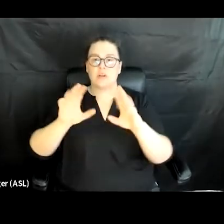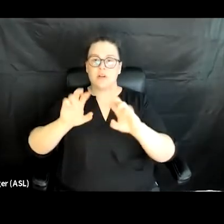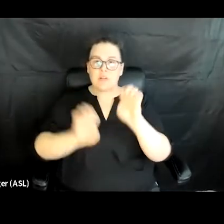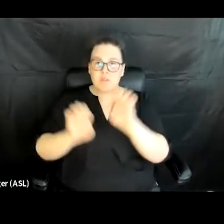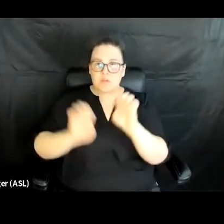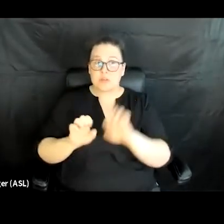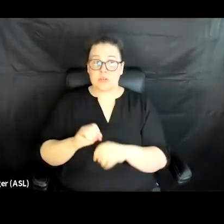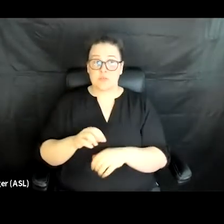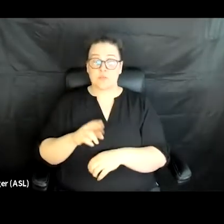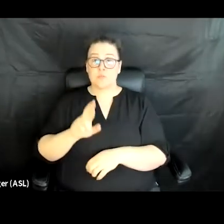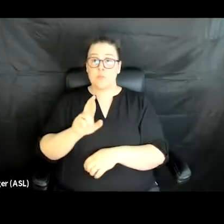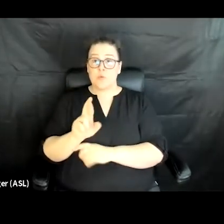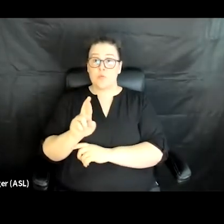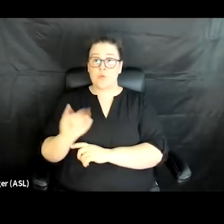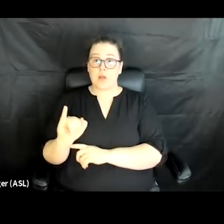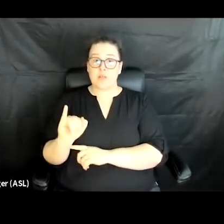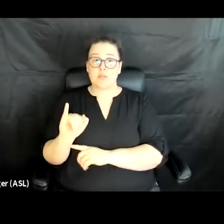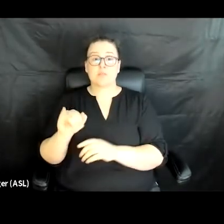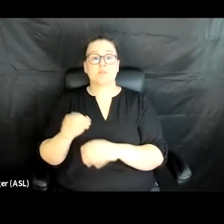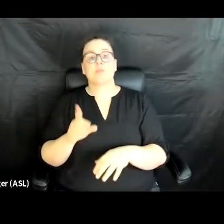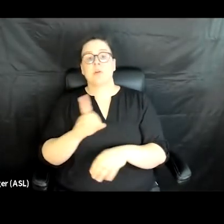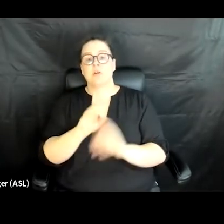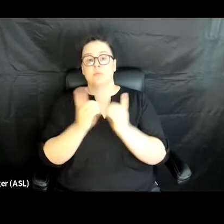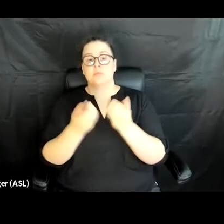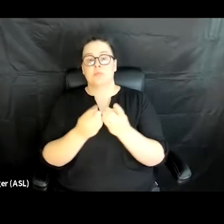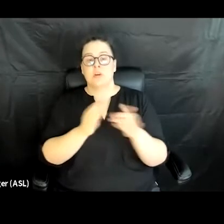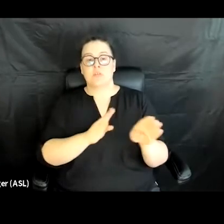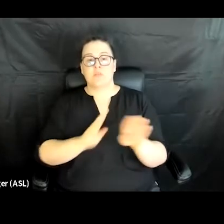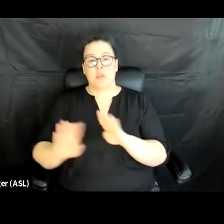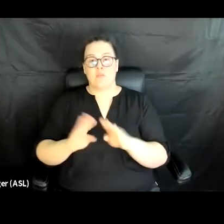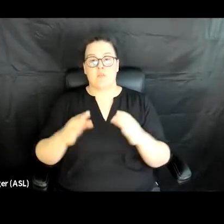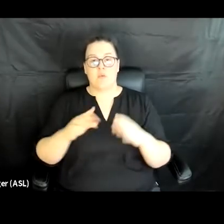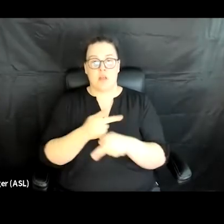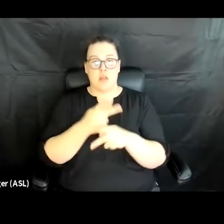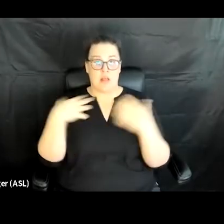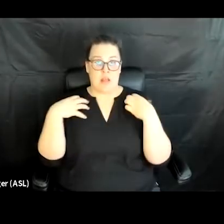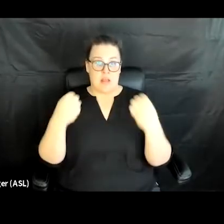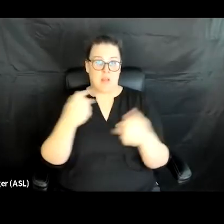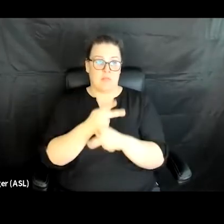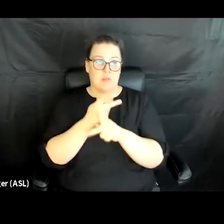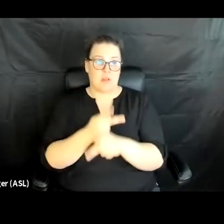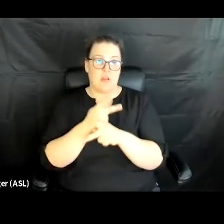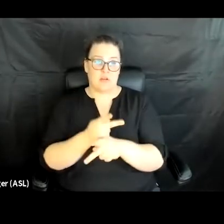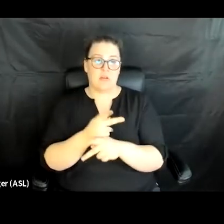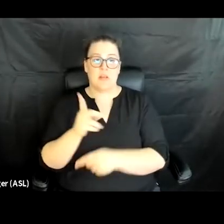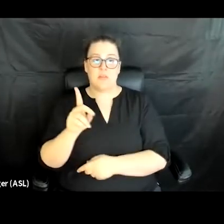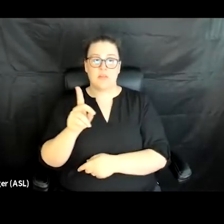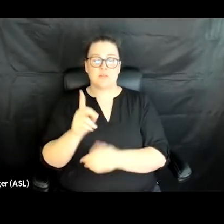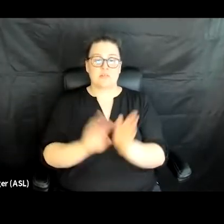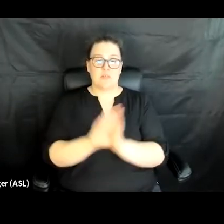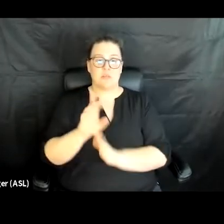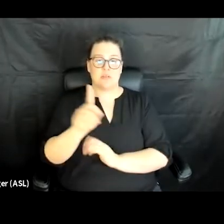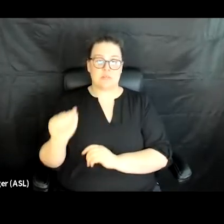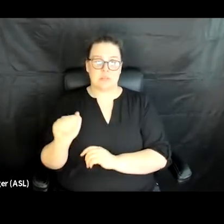the Department of Behavioral Healthcare, Developmental Disabilities, and Hospitals leveraged resources from the Northeast Telehealth